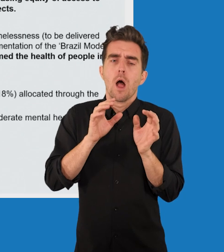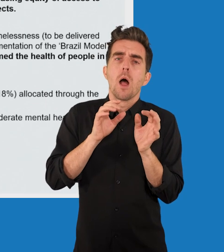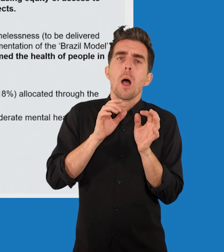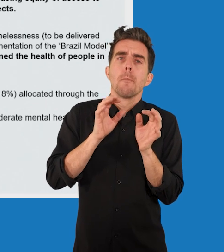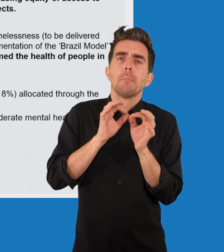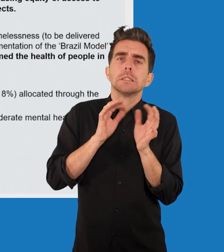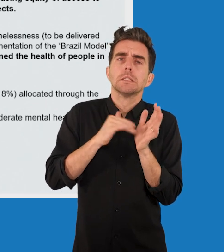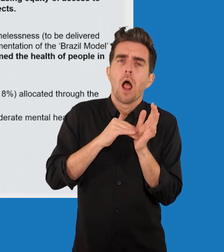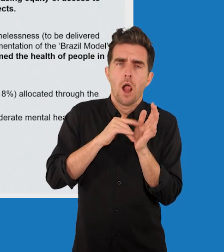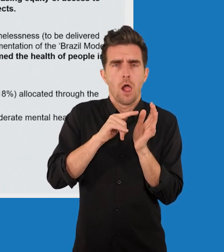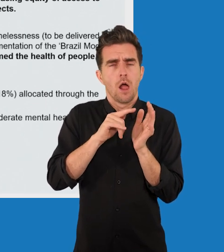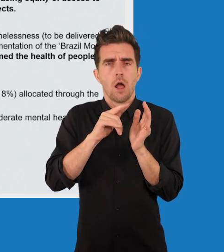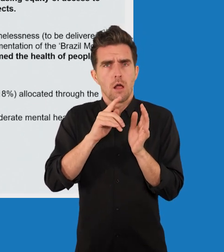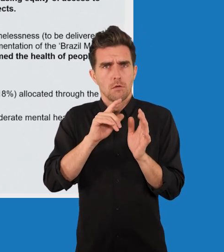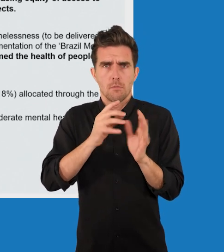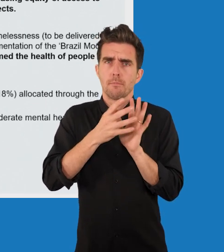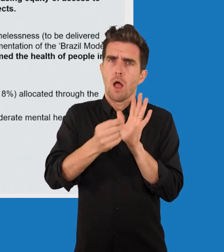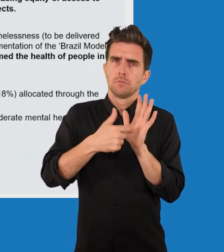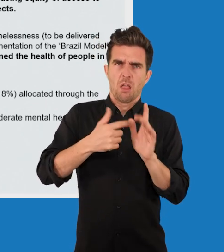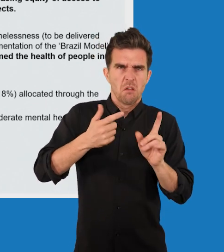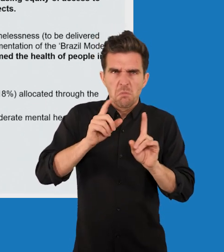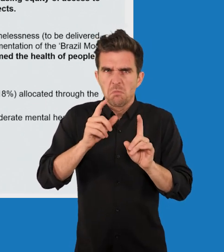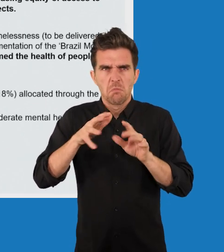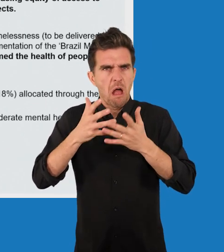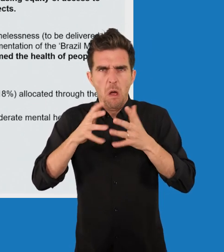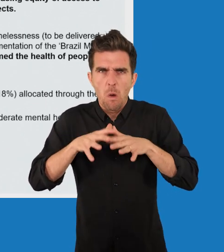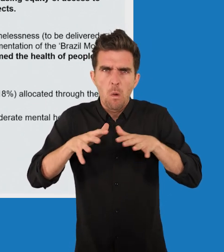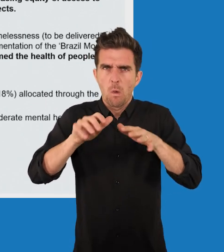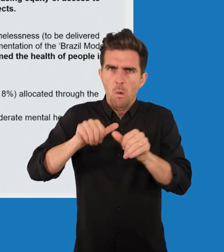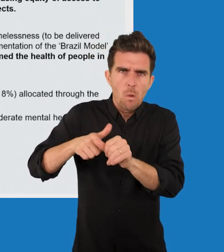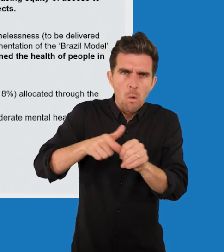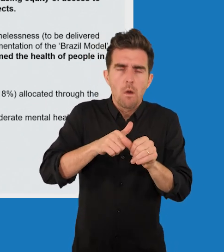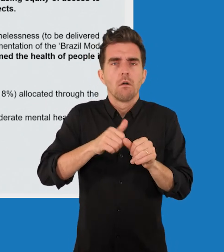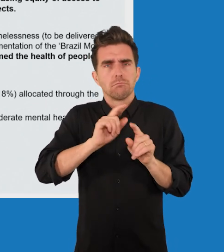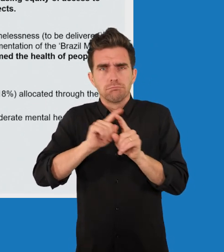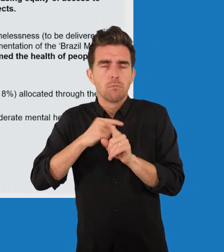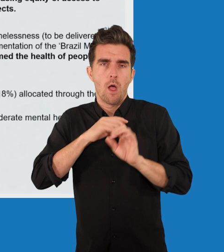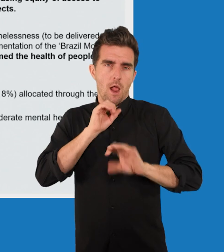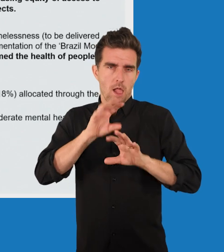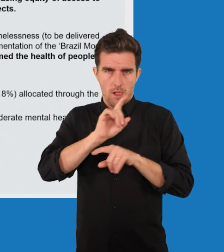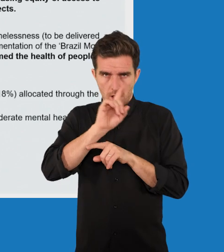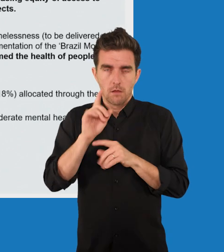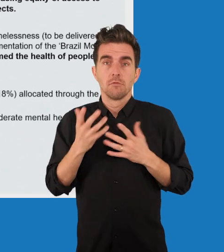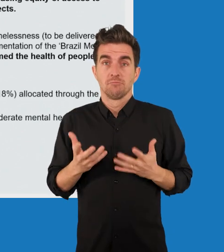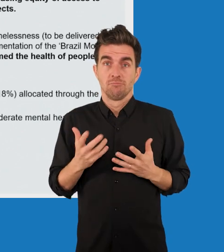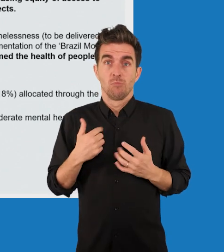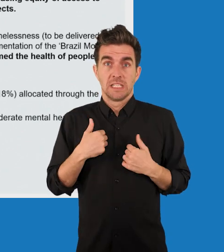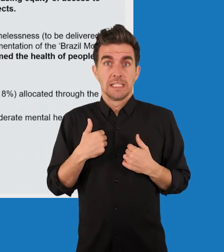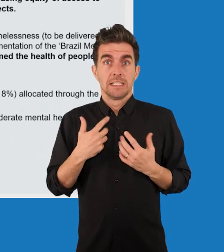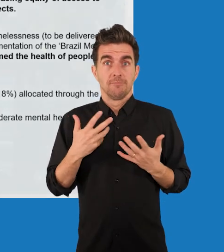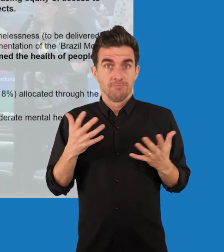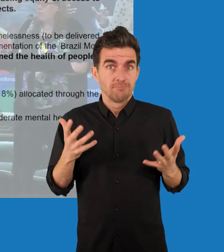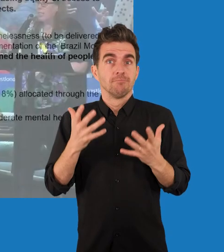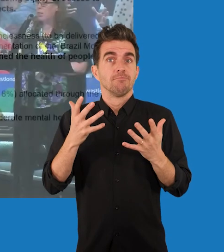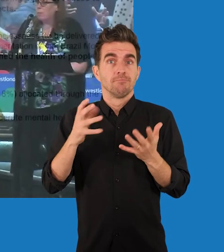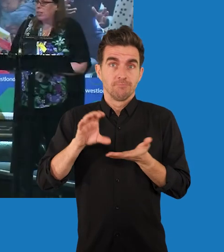Brazil model and how we're looking and rolling that out further and where that comes as part of those initiatives. Again, as I said